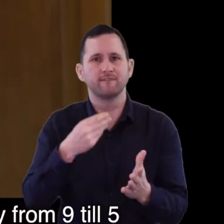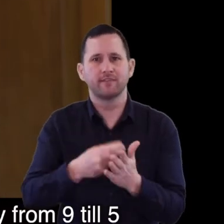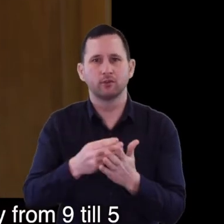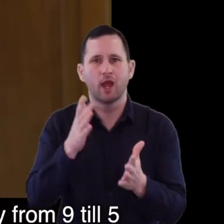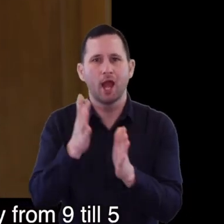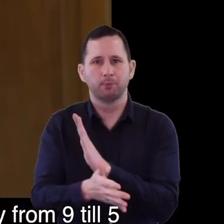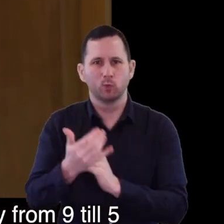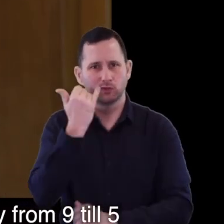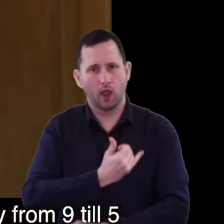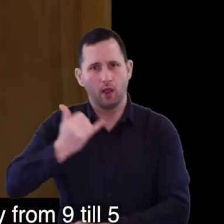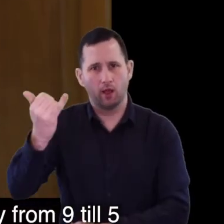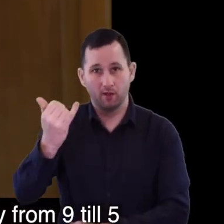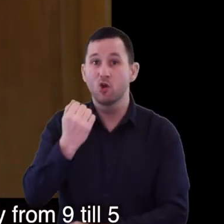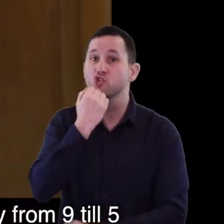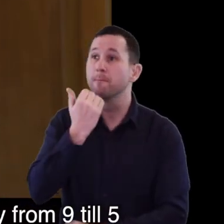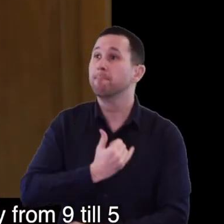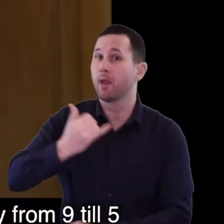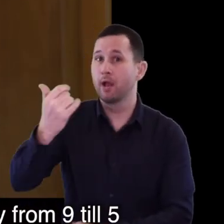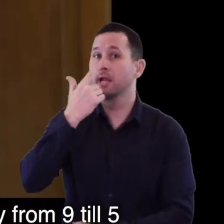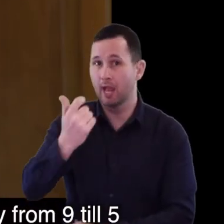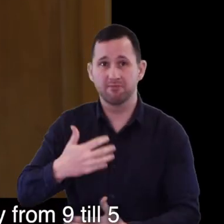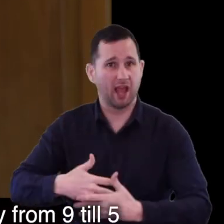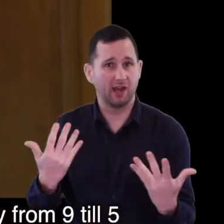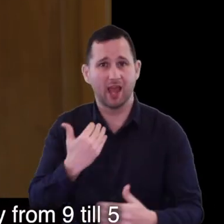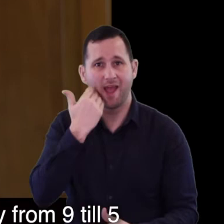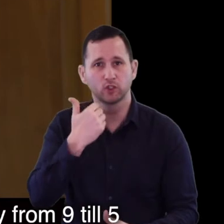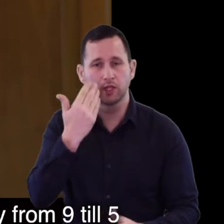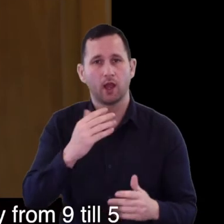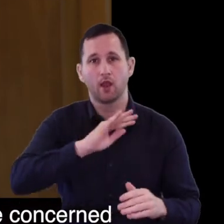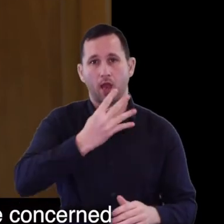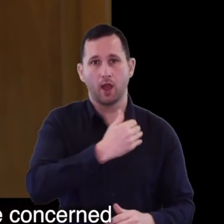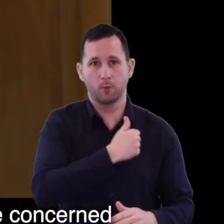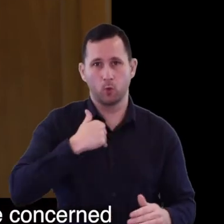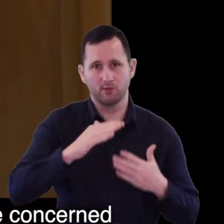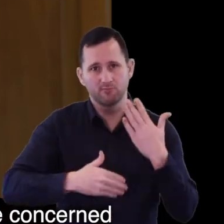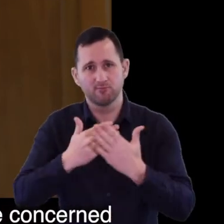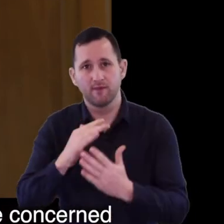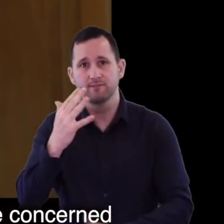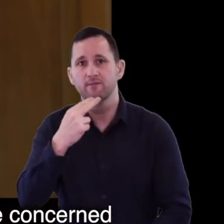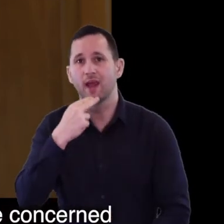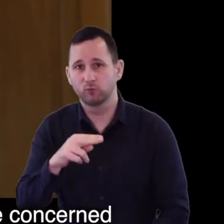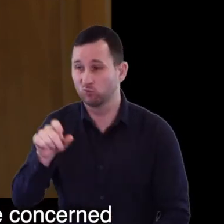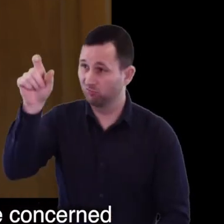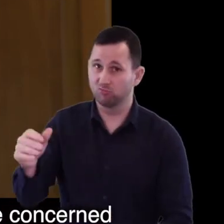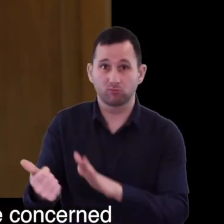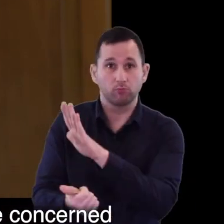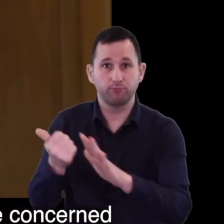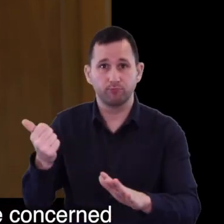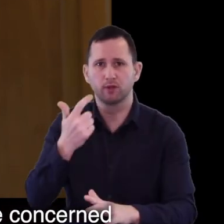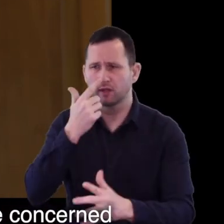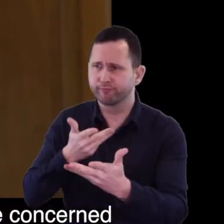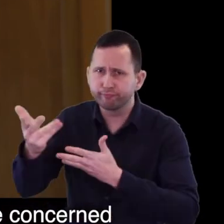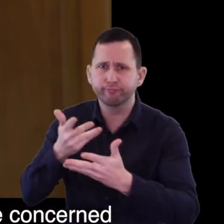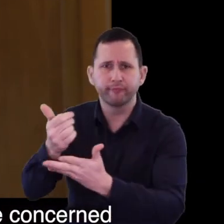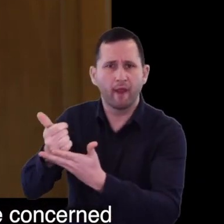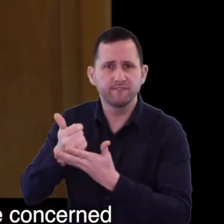manned by the local authority from 9 to 5 by specialist staff who can provide advice and support if you think you're being scammed yourself or if you're concerned